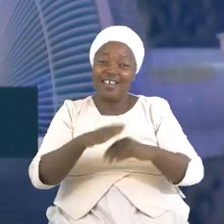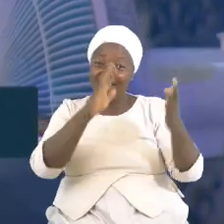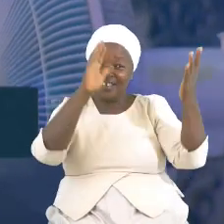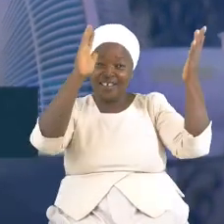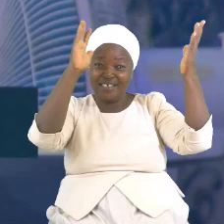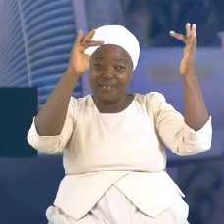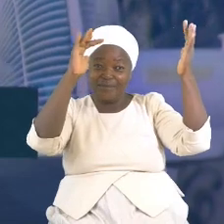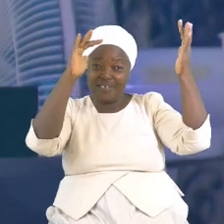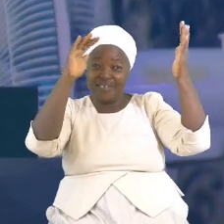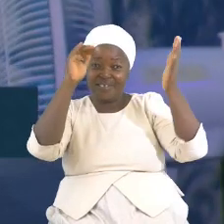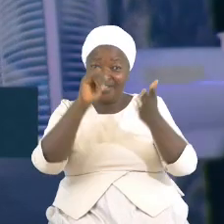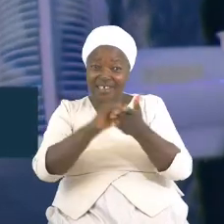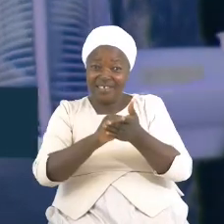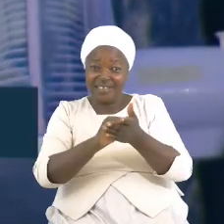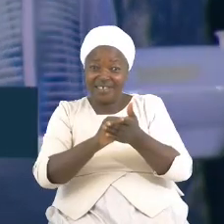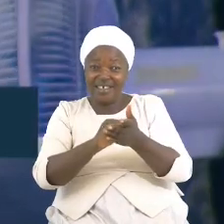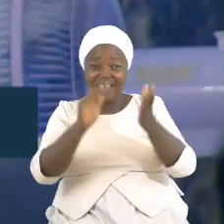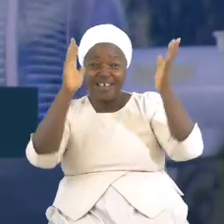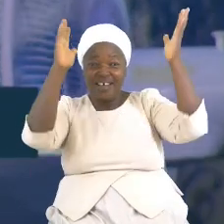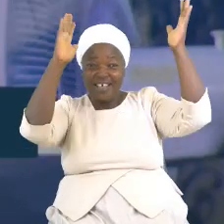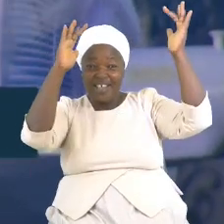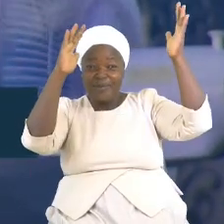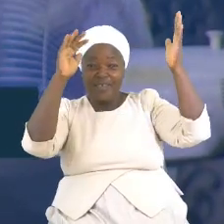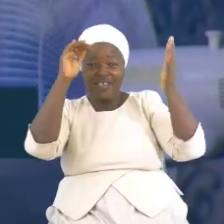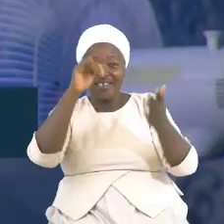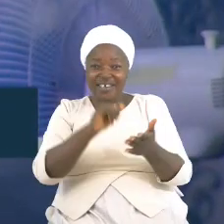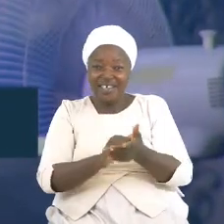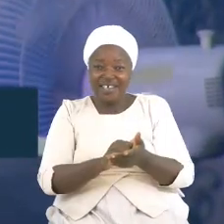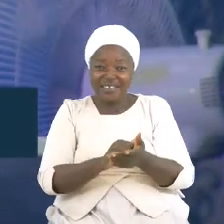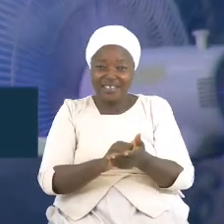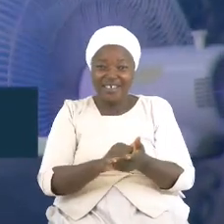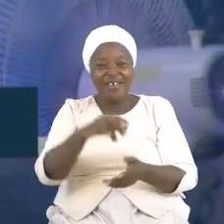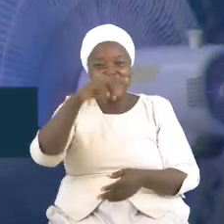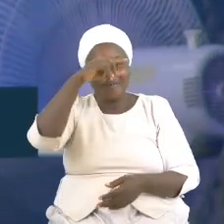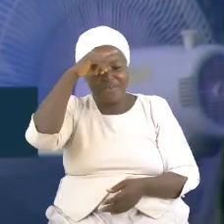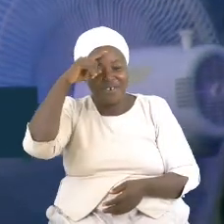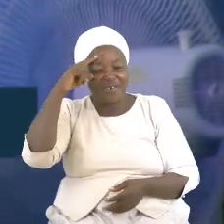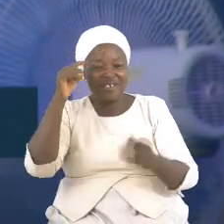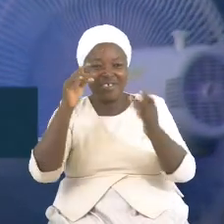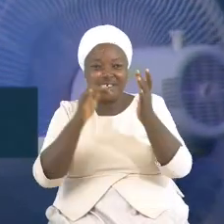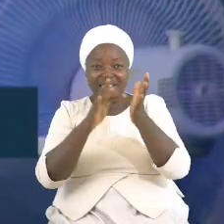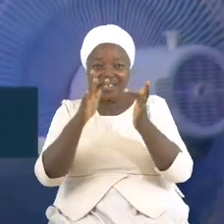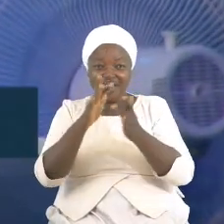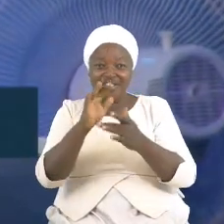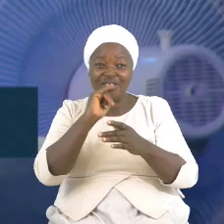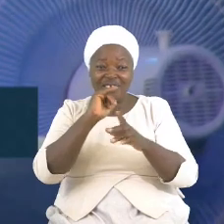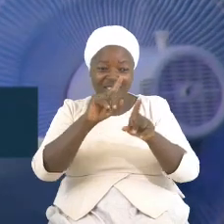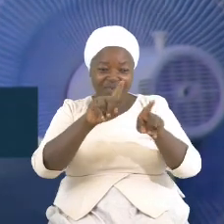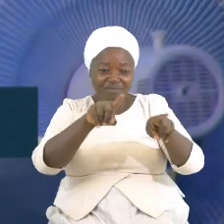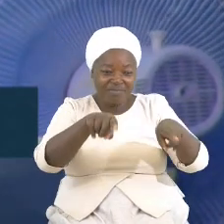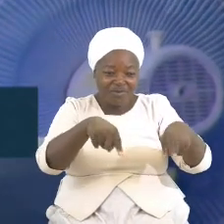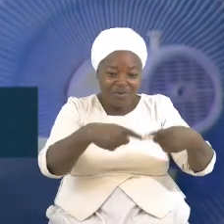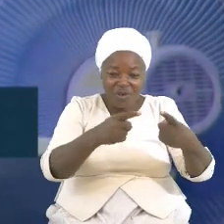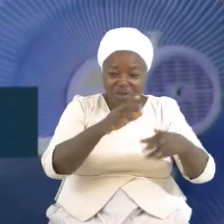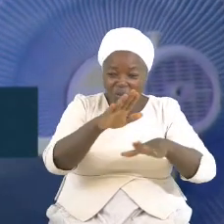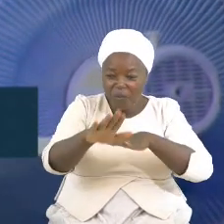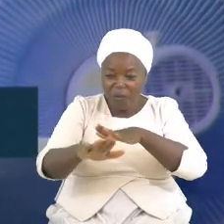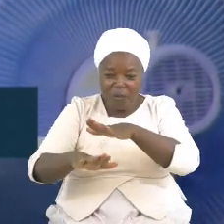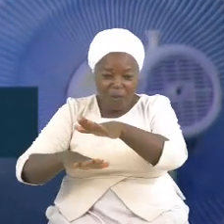Jesus is passing this way, is there with you. Don't miss his visitation